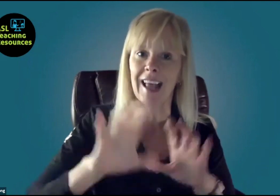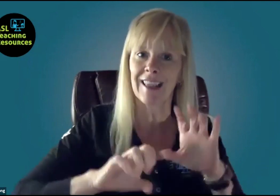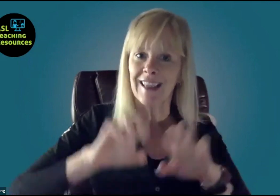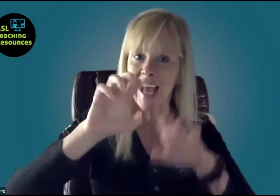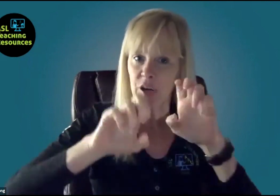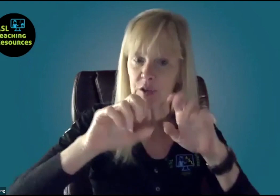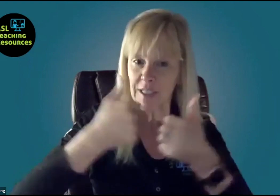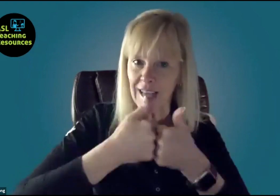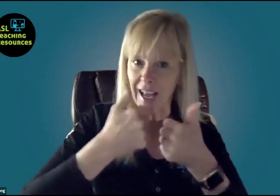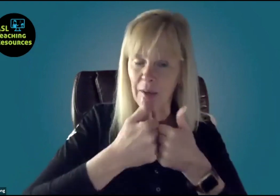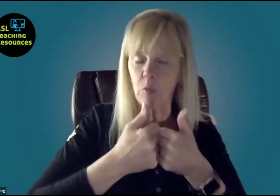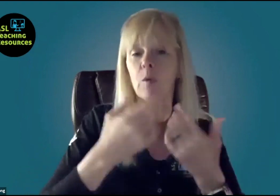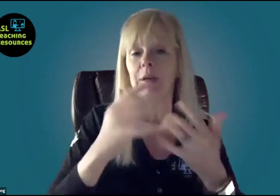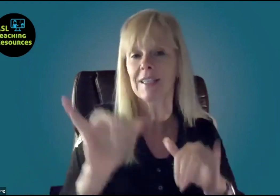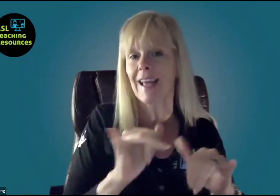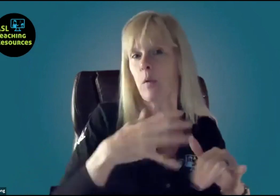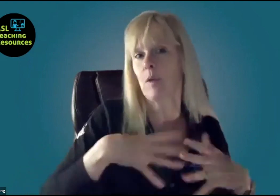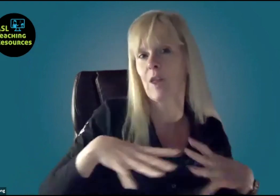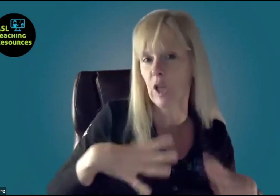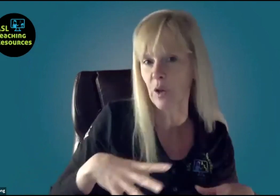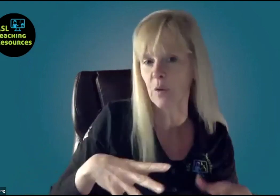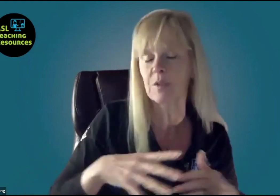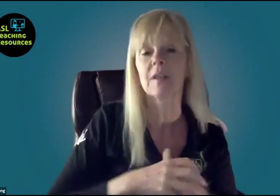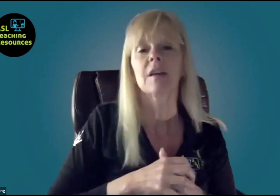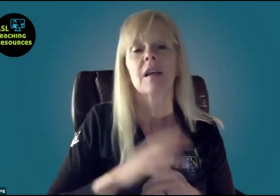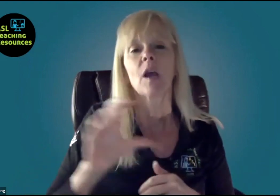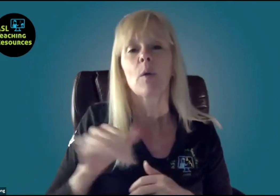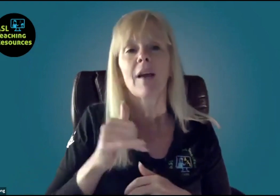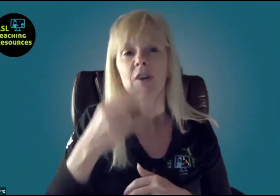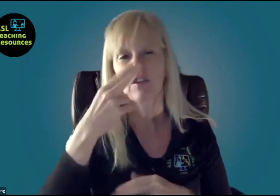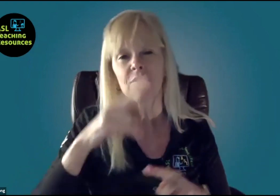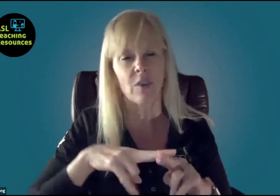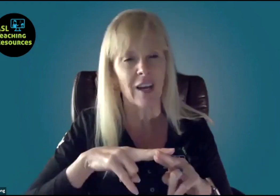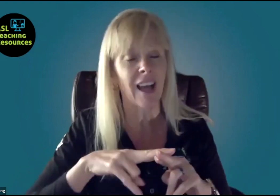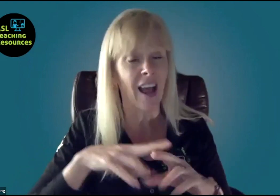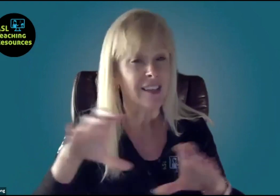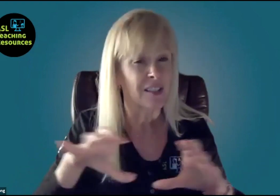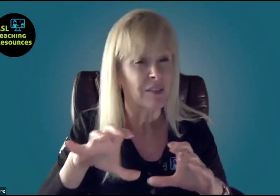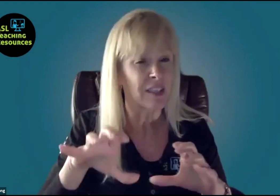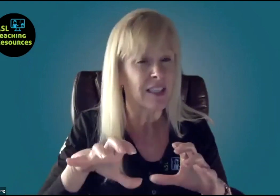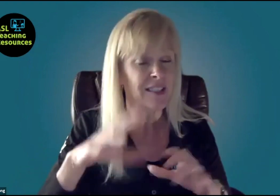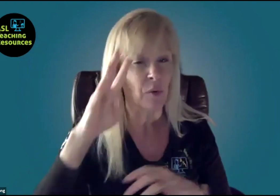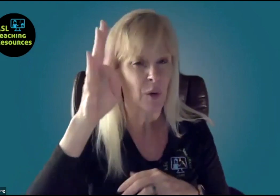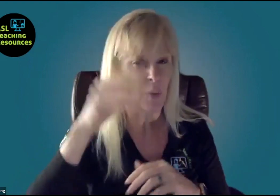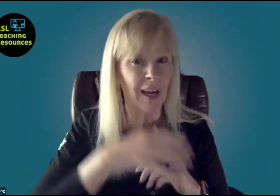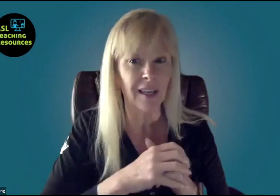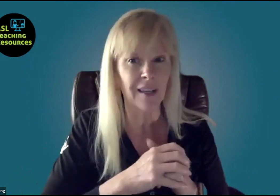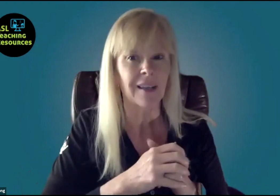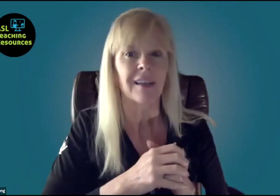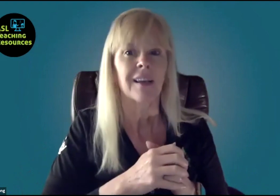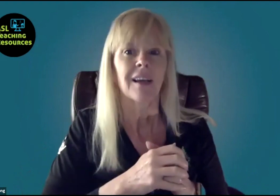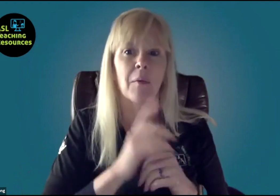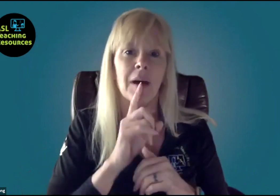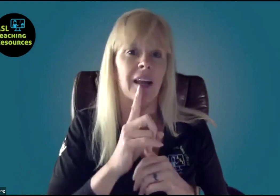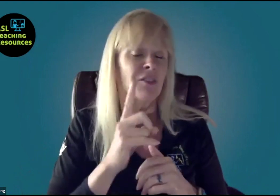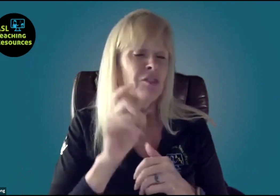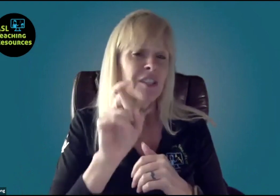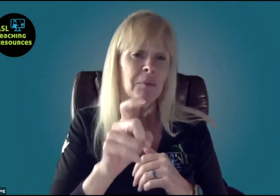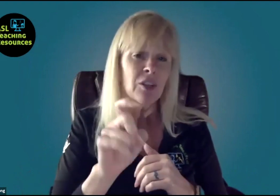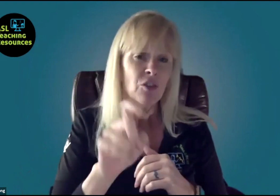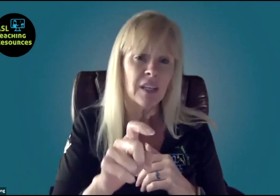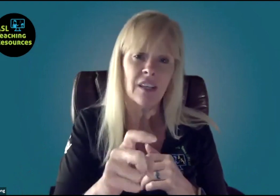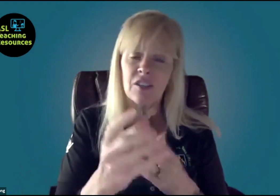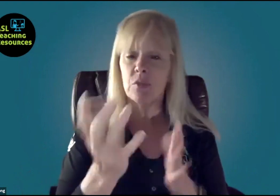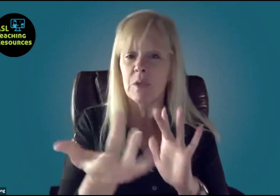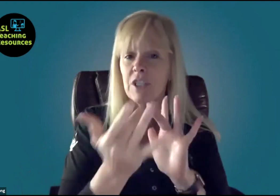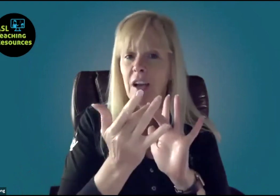Chutes and Ladders game, where we did that with clothes, and we have other fun activities that we're creating. But if there's